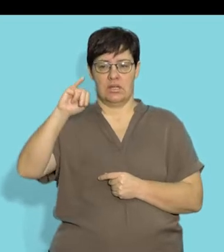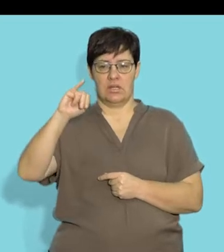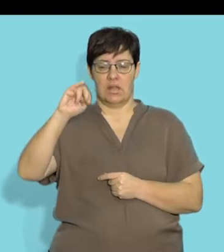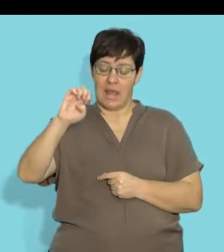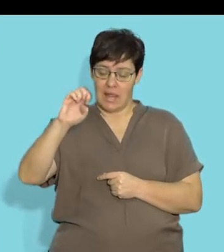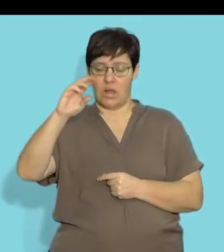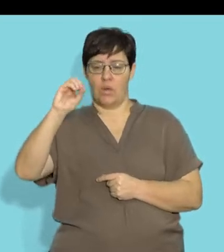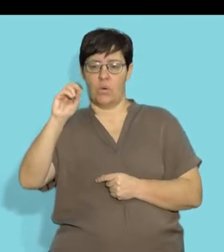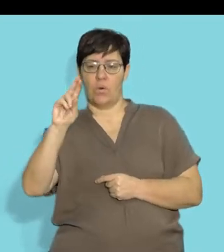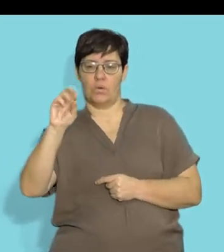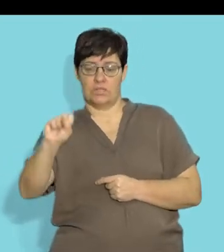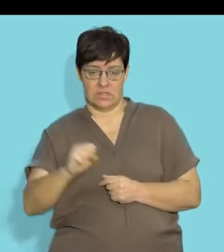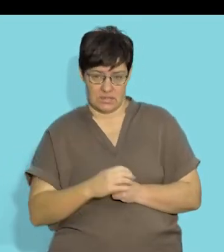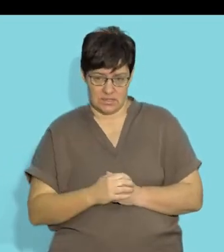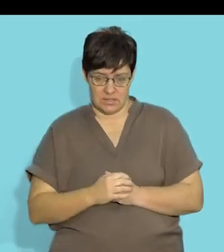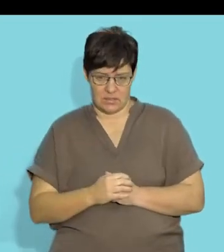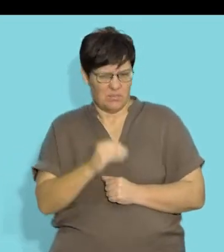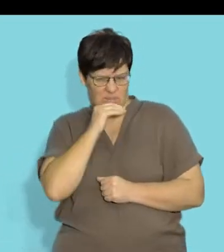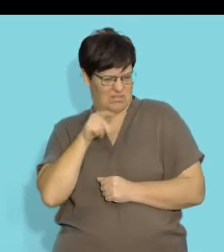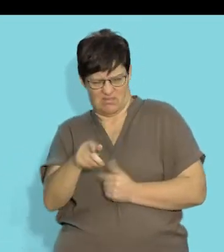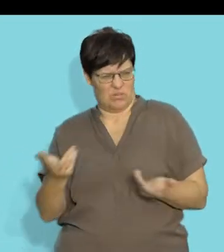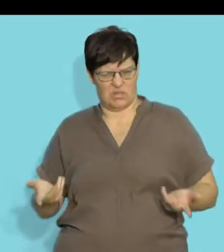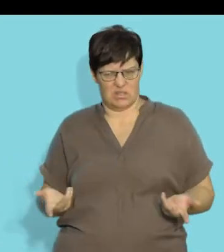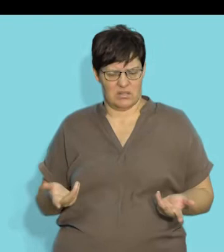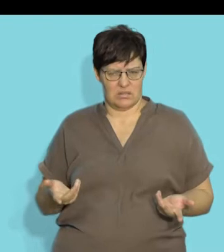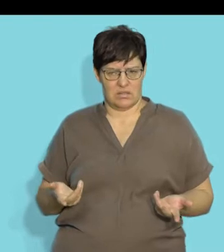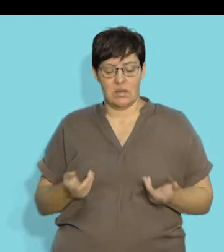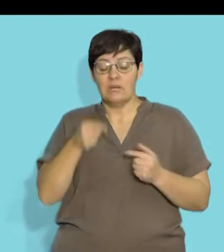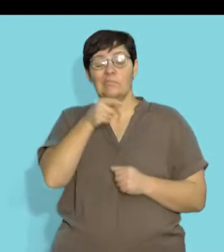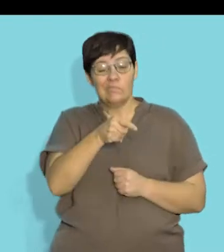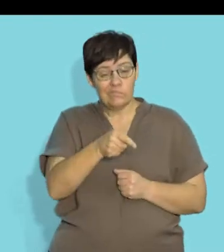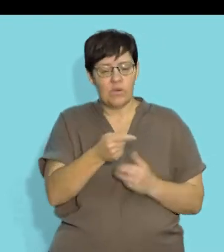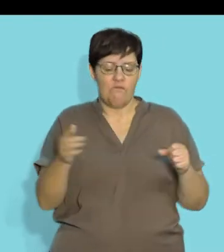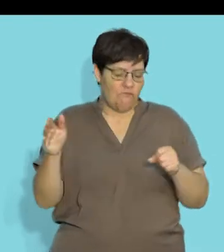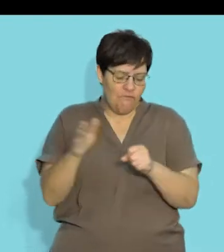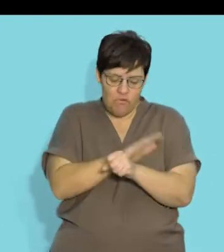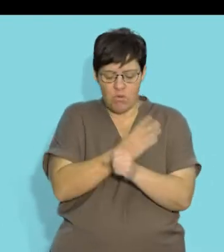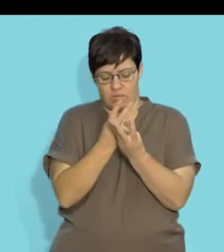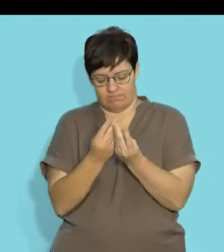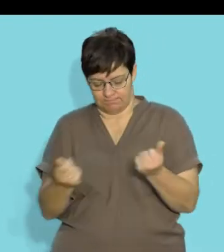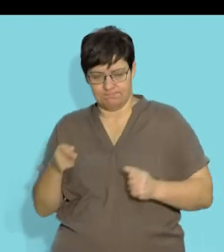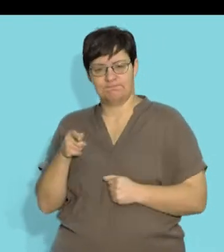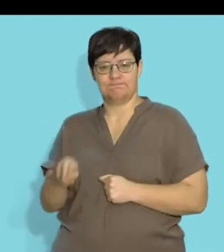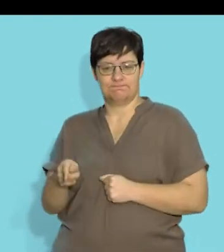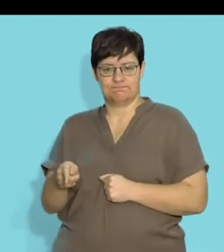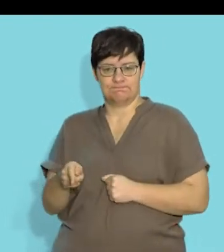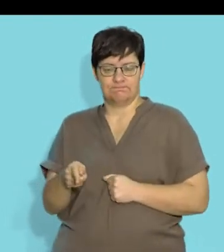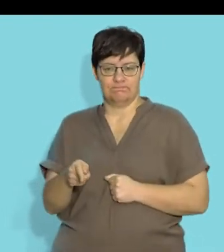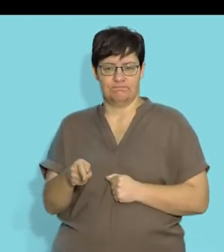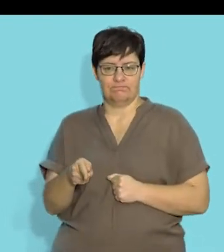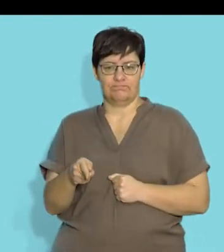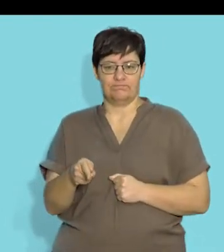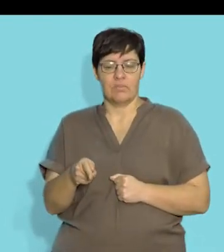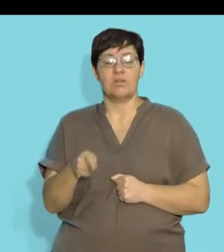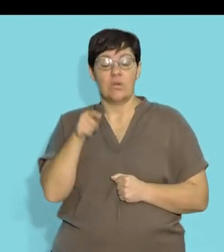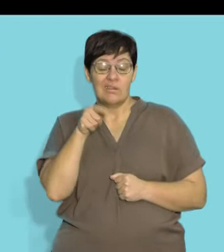homogeneous solution, meaning that the solute is completely soluble in the solvent. So a concentration